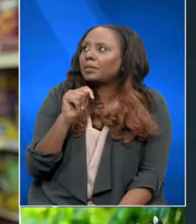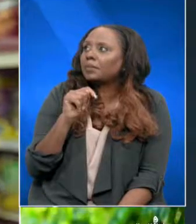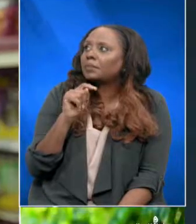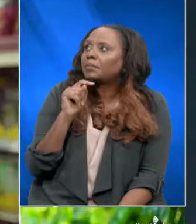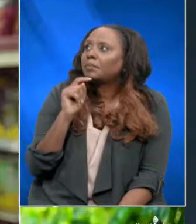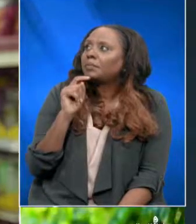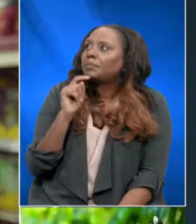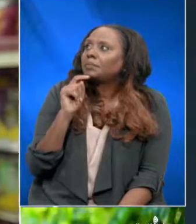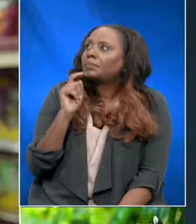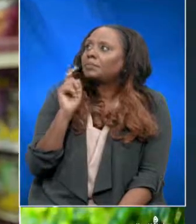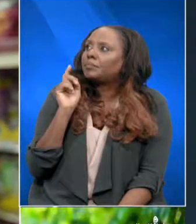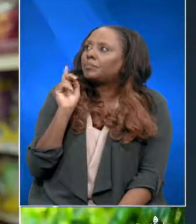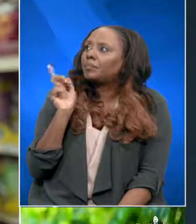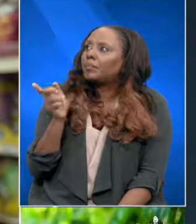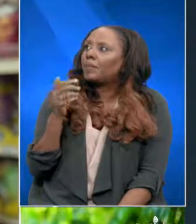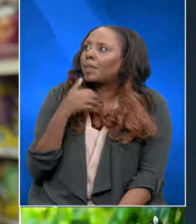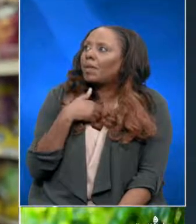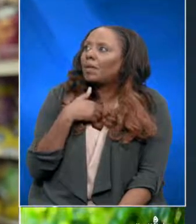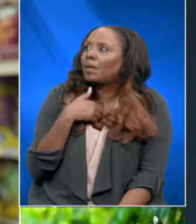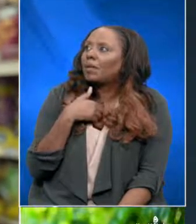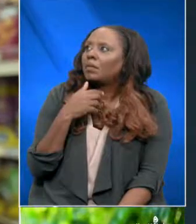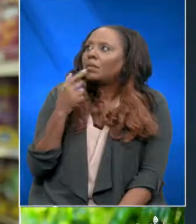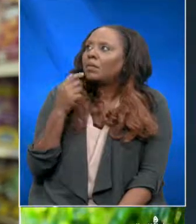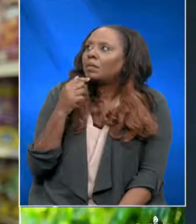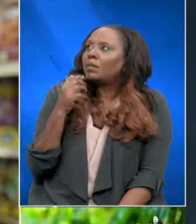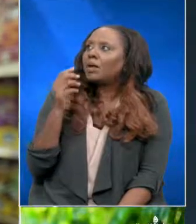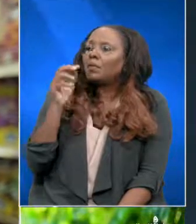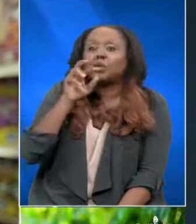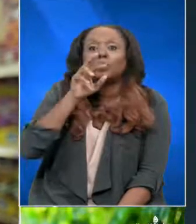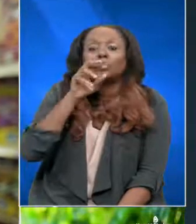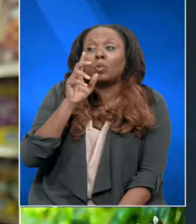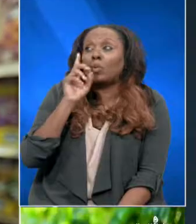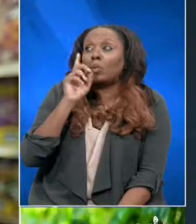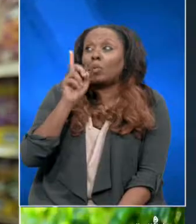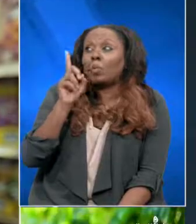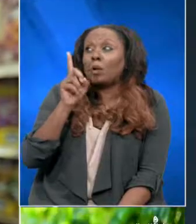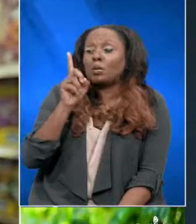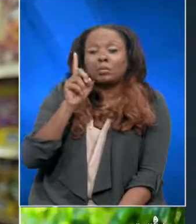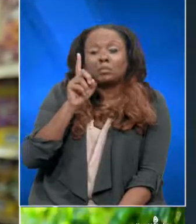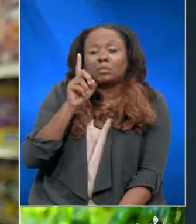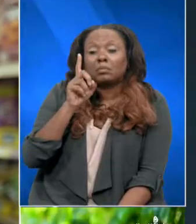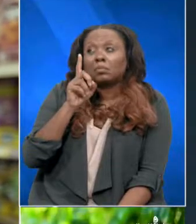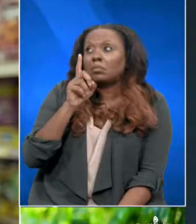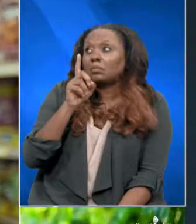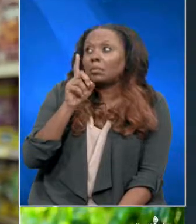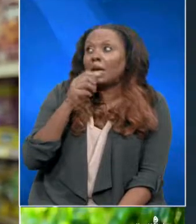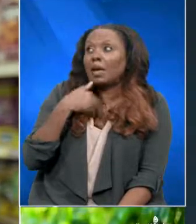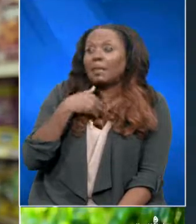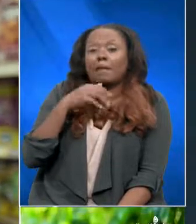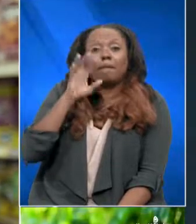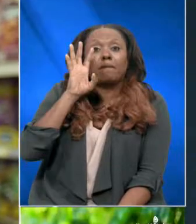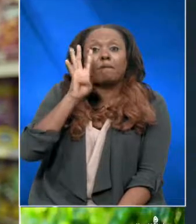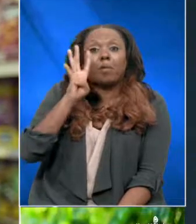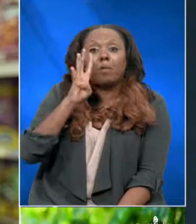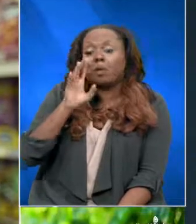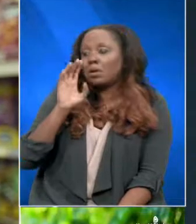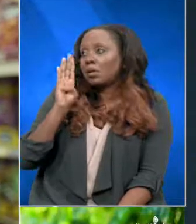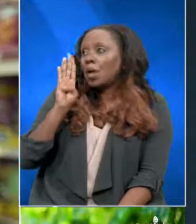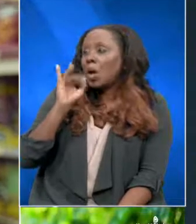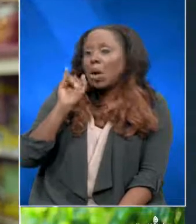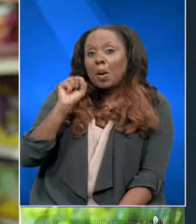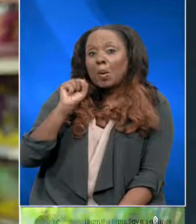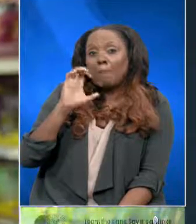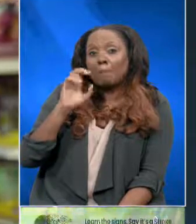very popular here, and there are actually 200 calories in this 4-pack of chocolate biscuits, and about